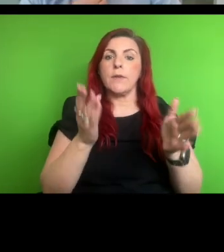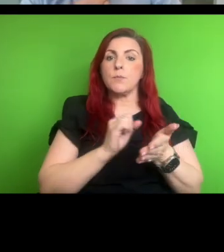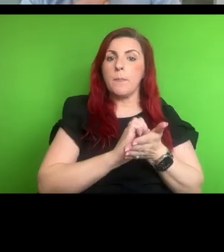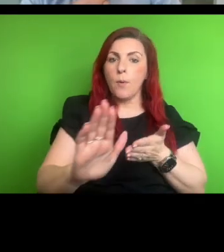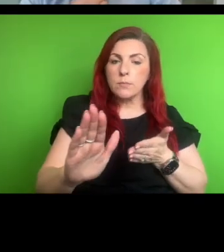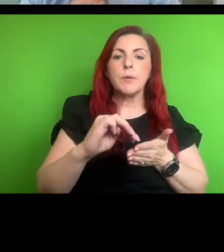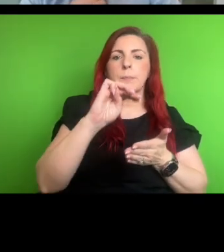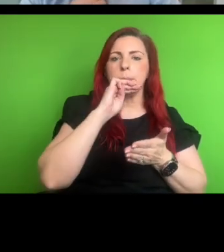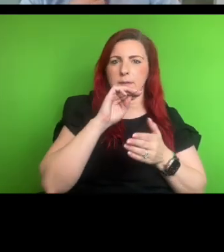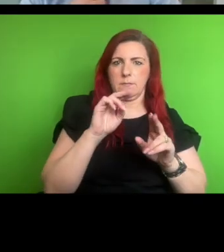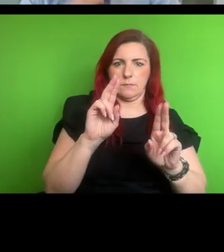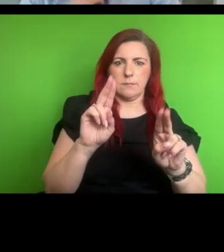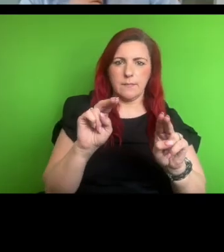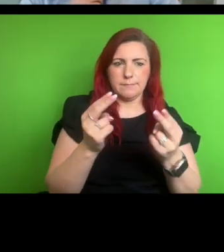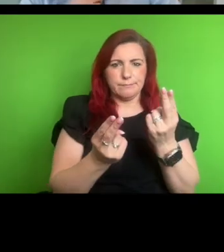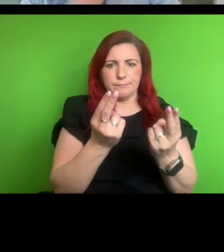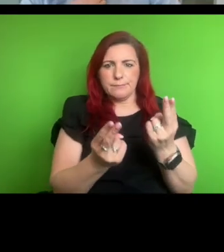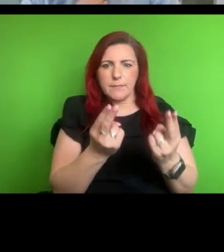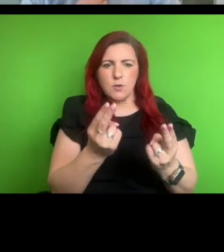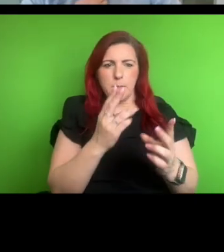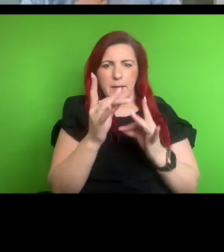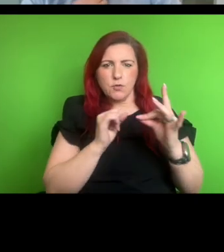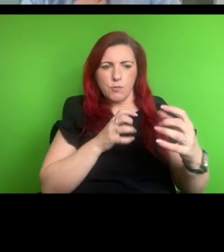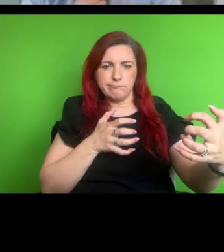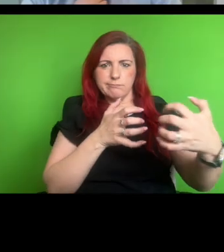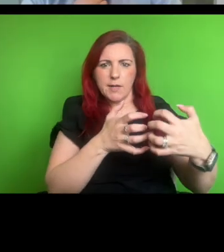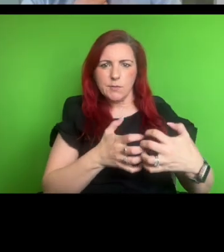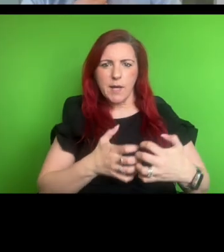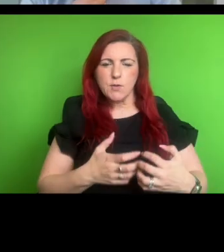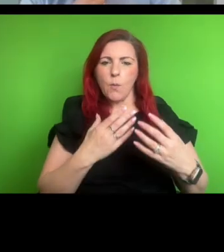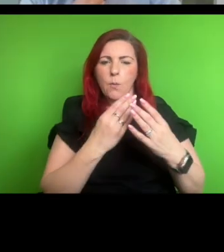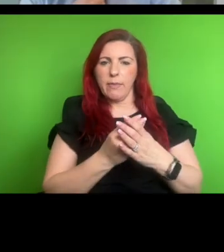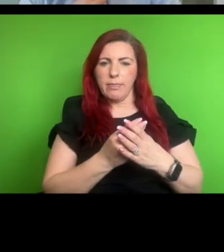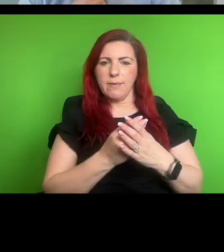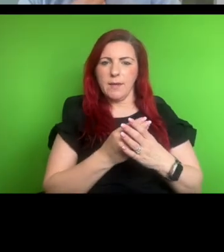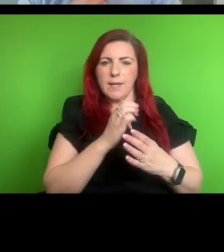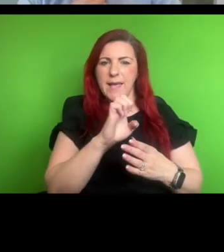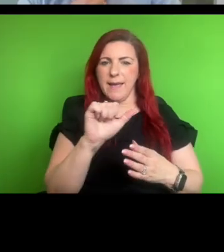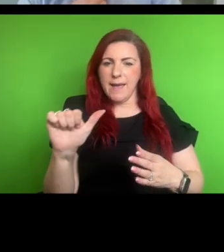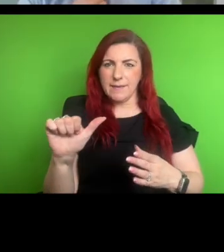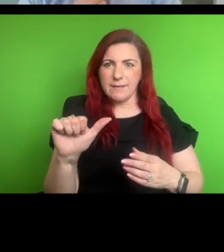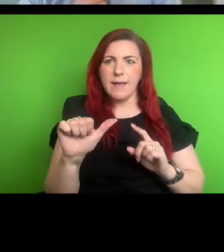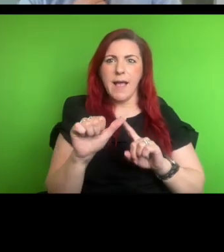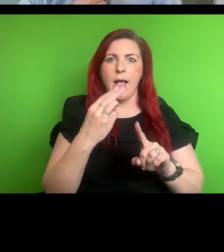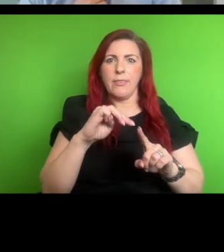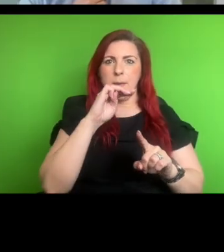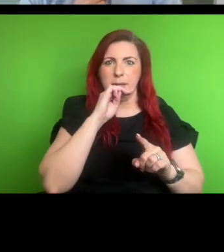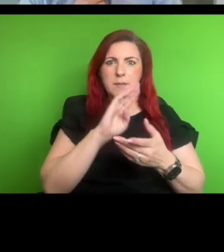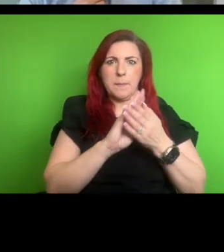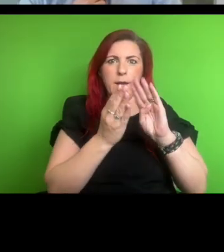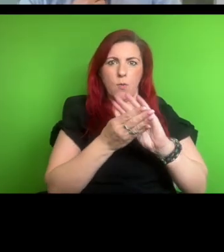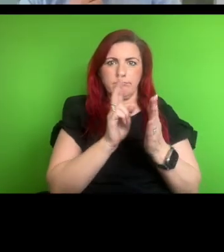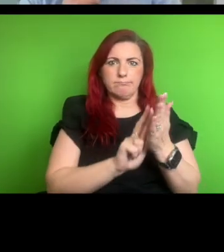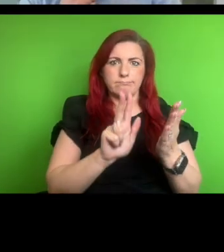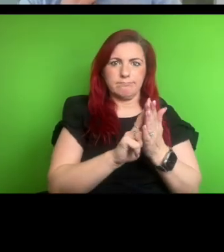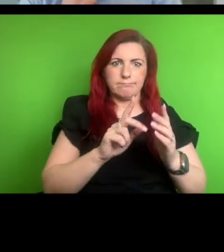with the European Accessibility Act, and if successful, will be considered harmonised and listed as harmonised standards in the